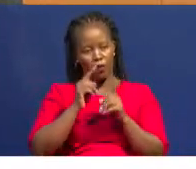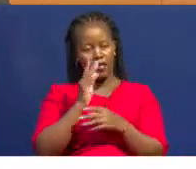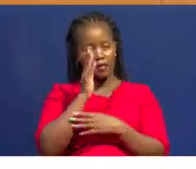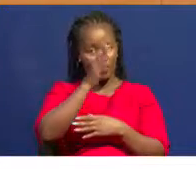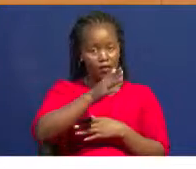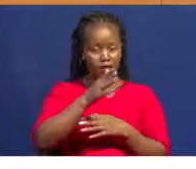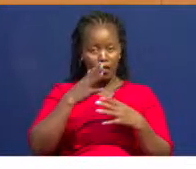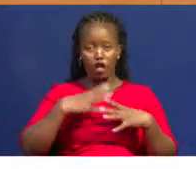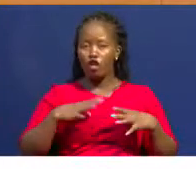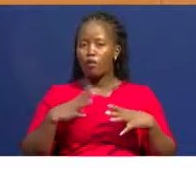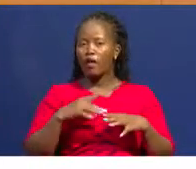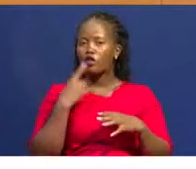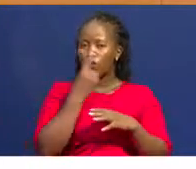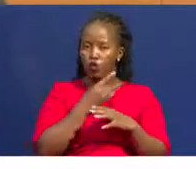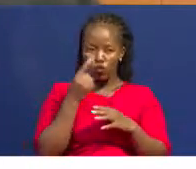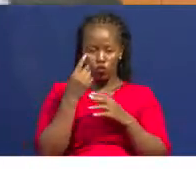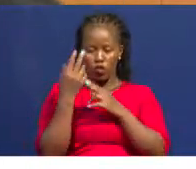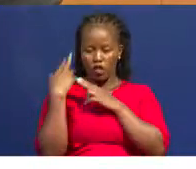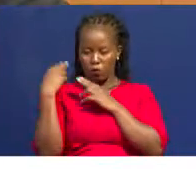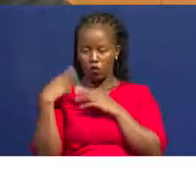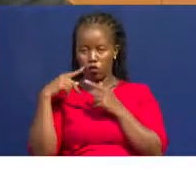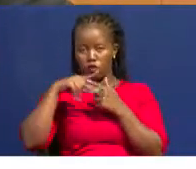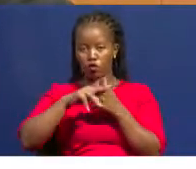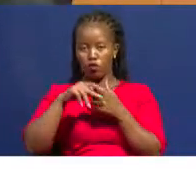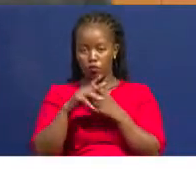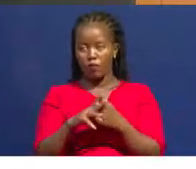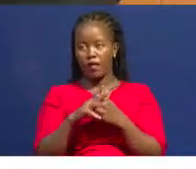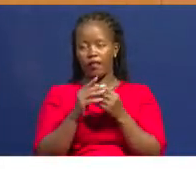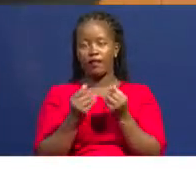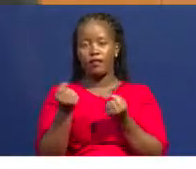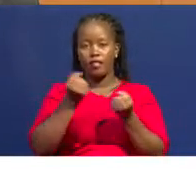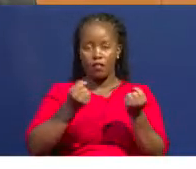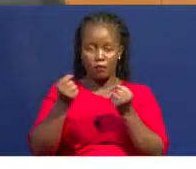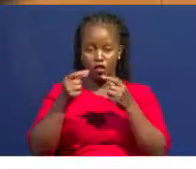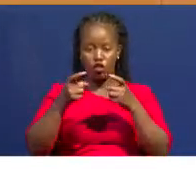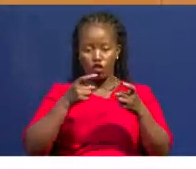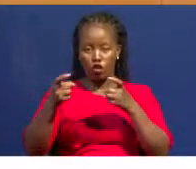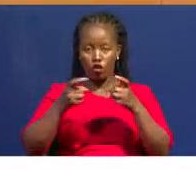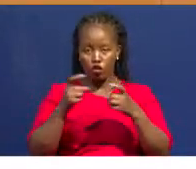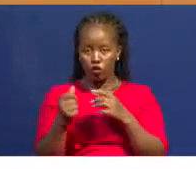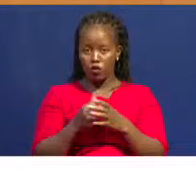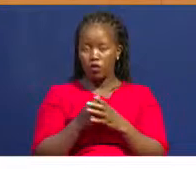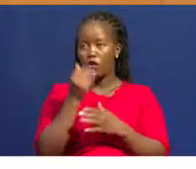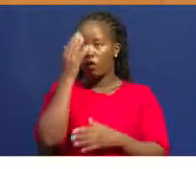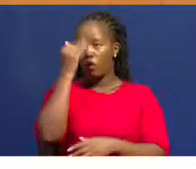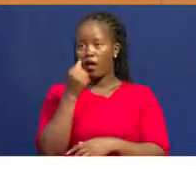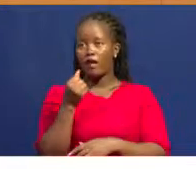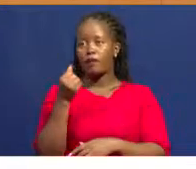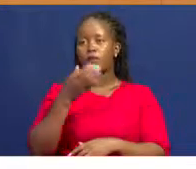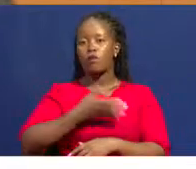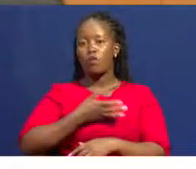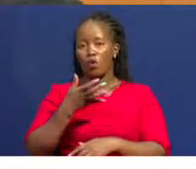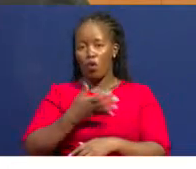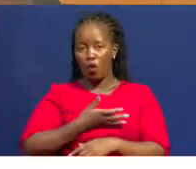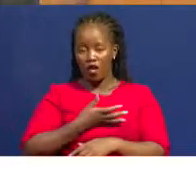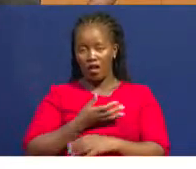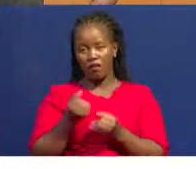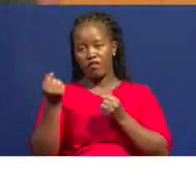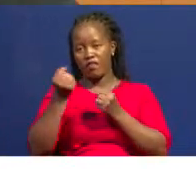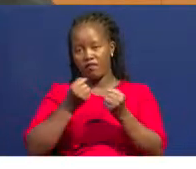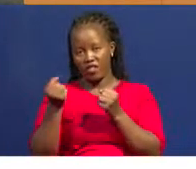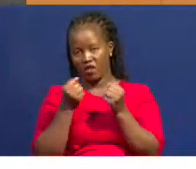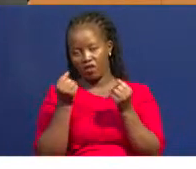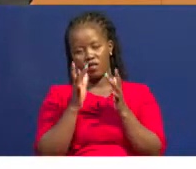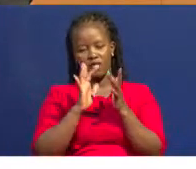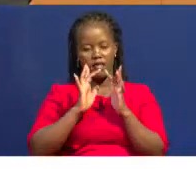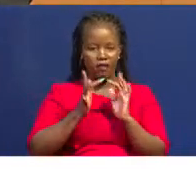who fitted that speed governor. Because the owner of the vehicle just went to their website. These are the companies. He came to